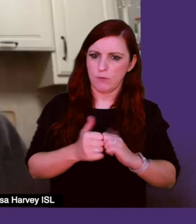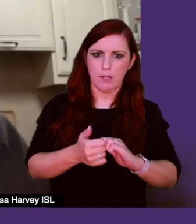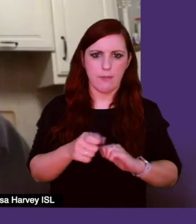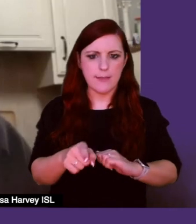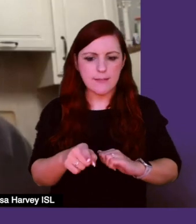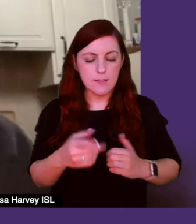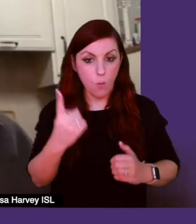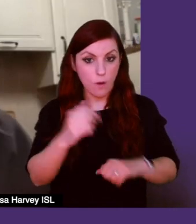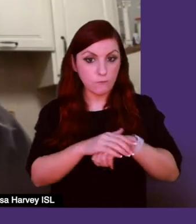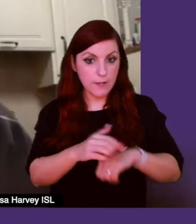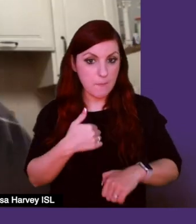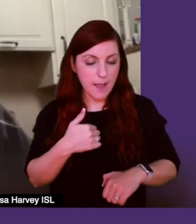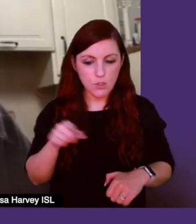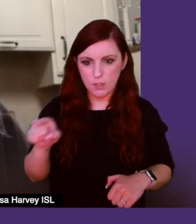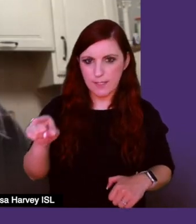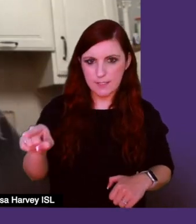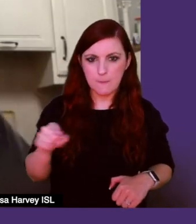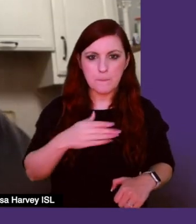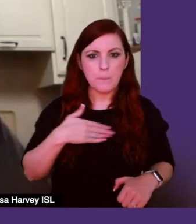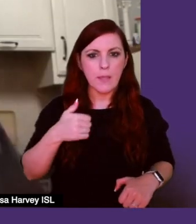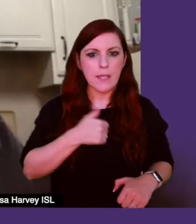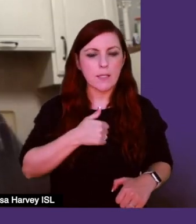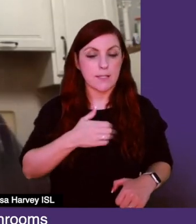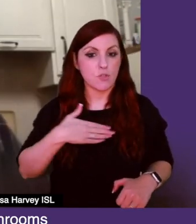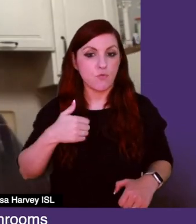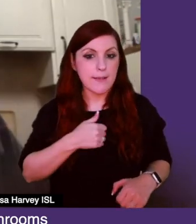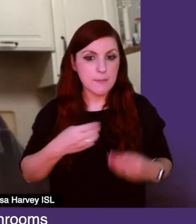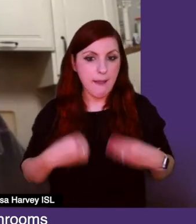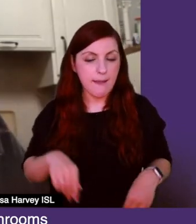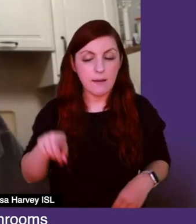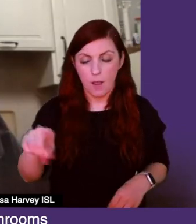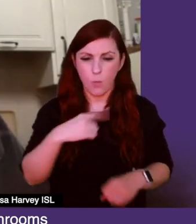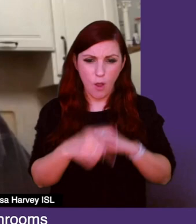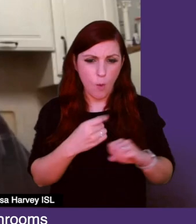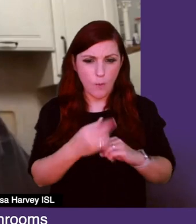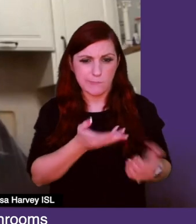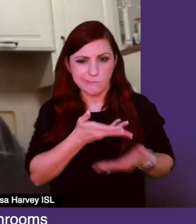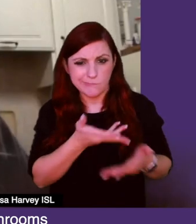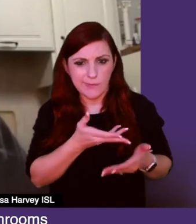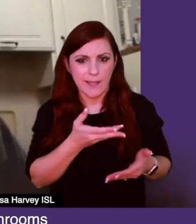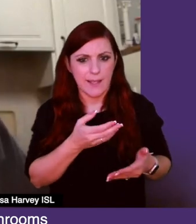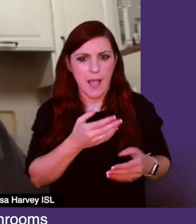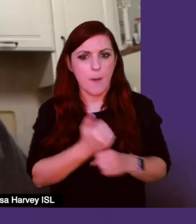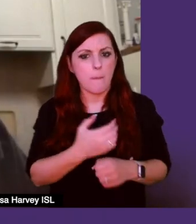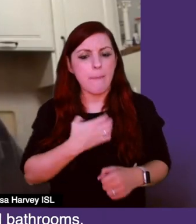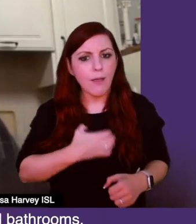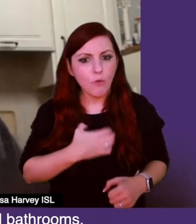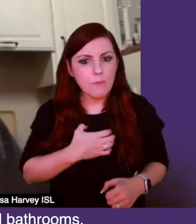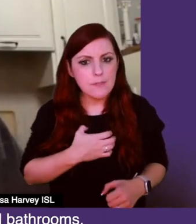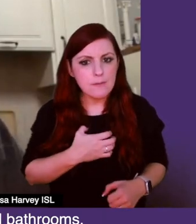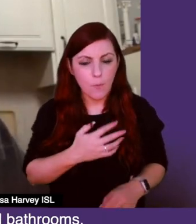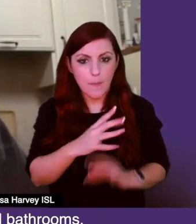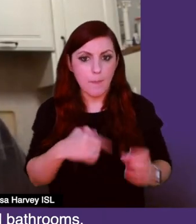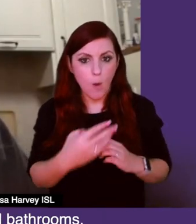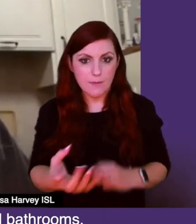this. And a friend of mine who's a trans man, the two of us always have these conversations about bathrooms, where people